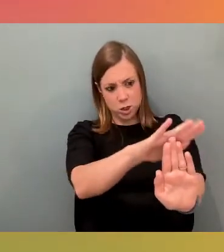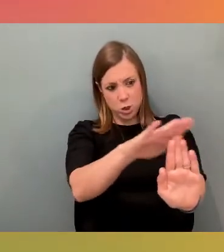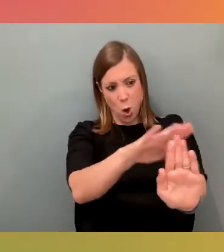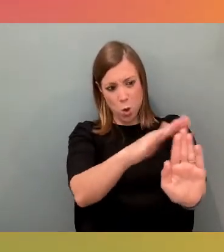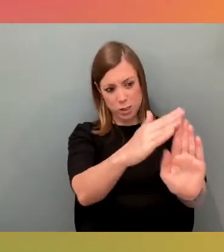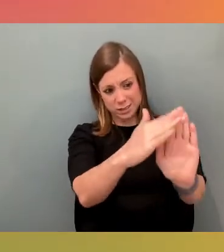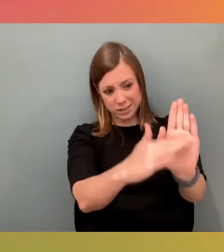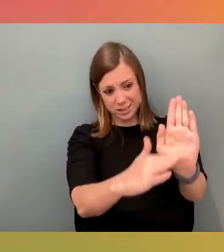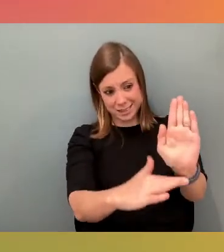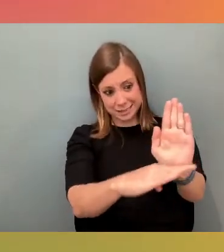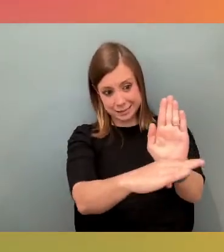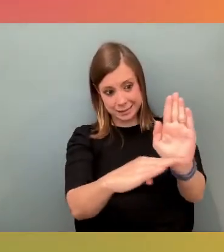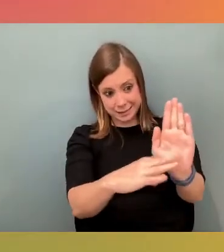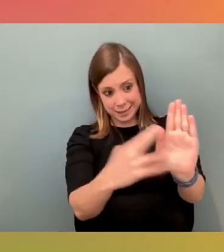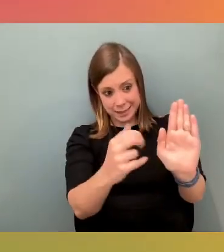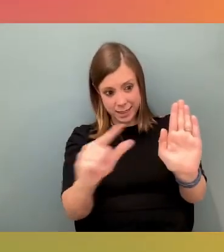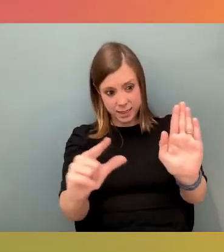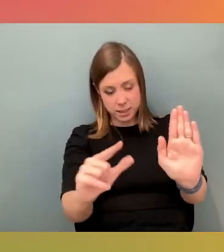soften.